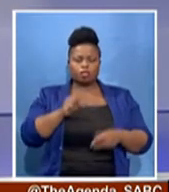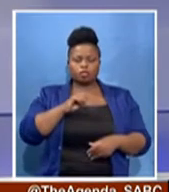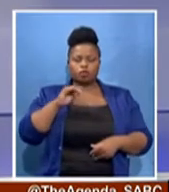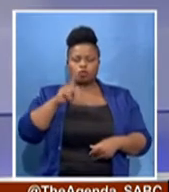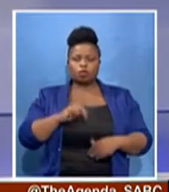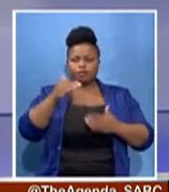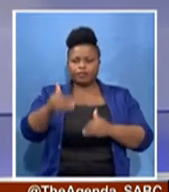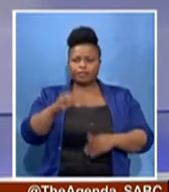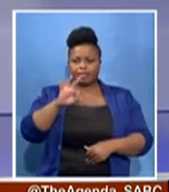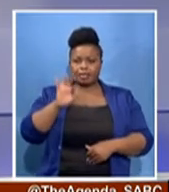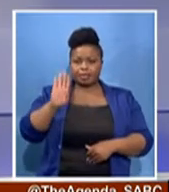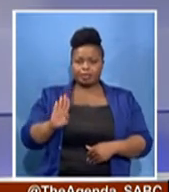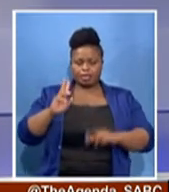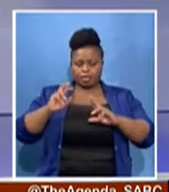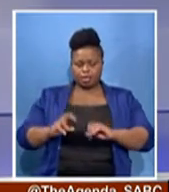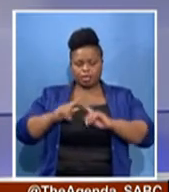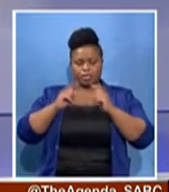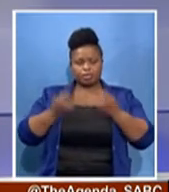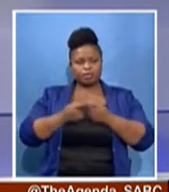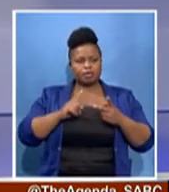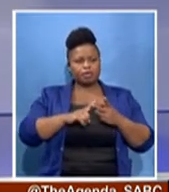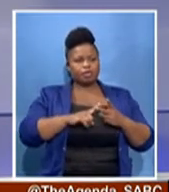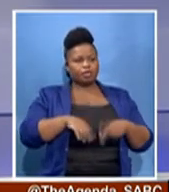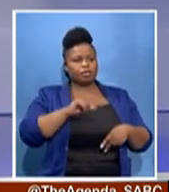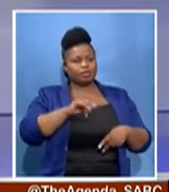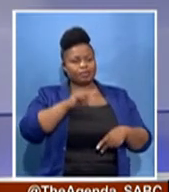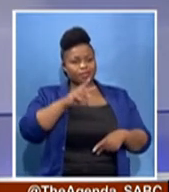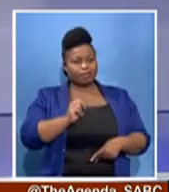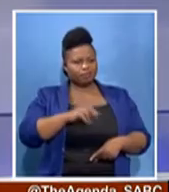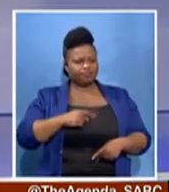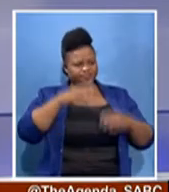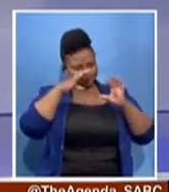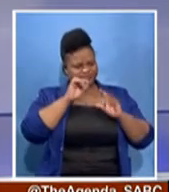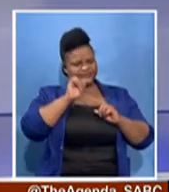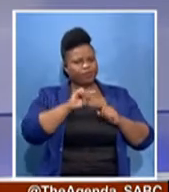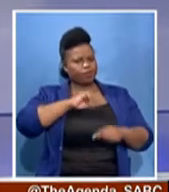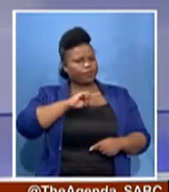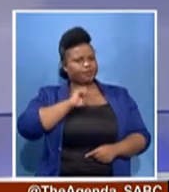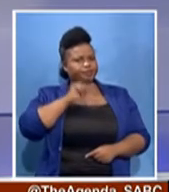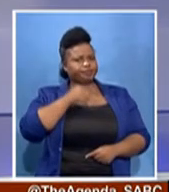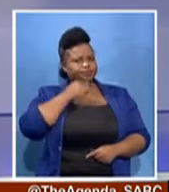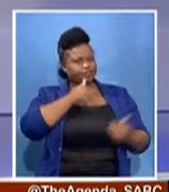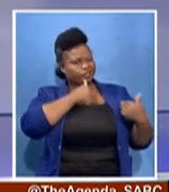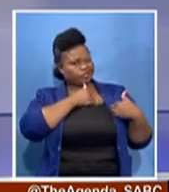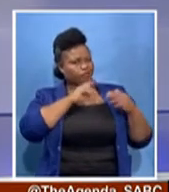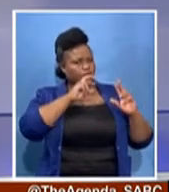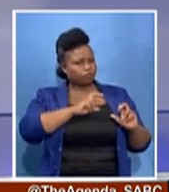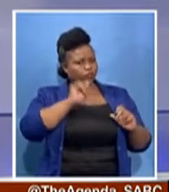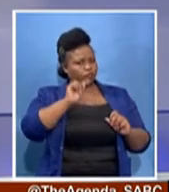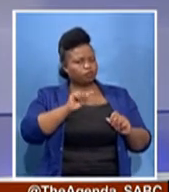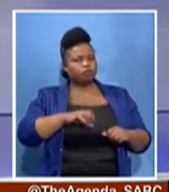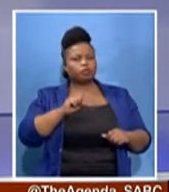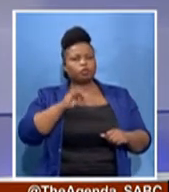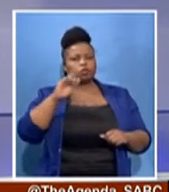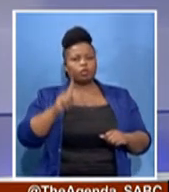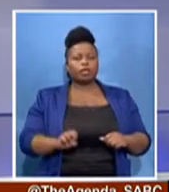Janssen Pharmaceutica. The focus of the engagement was on the safety data reported from the Sisonke study following administration of